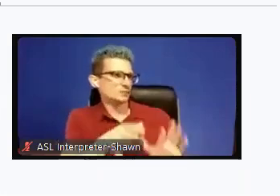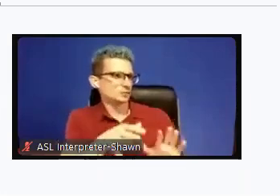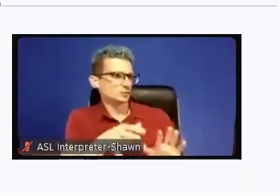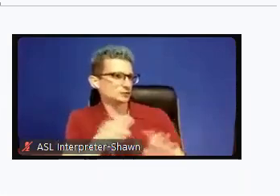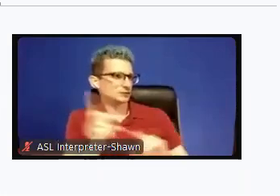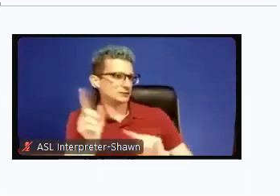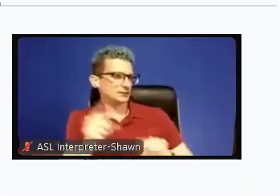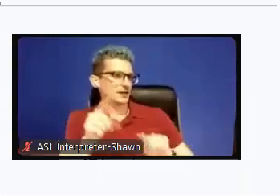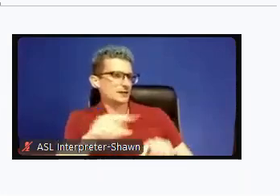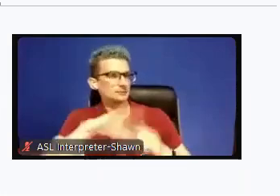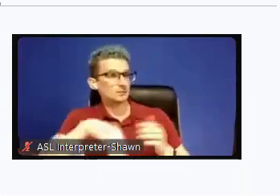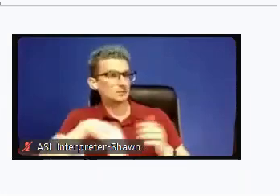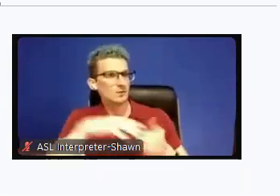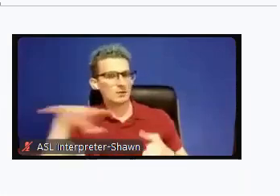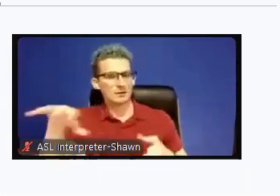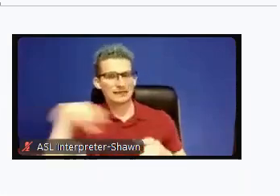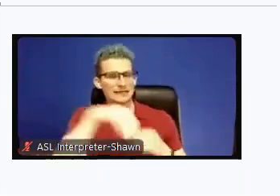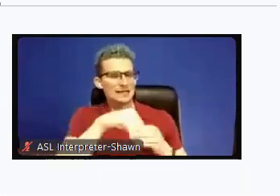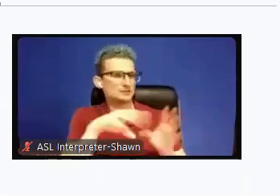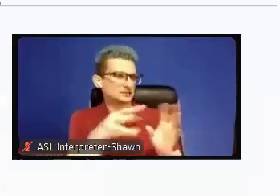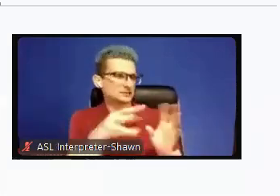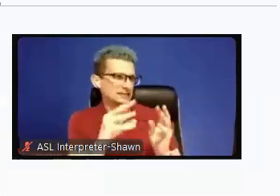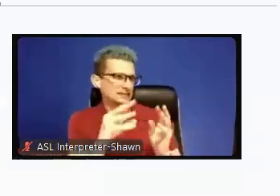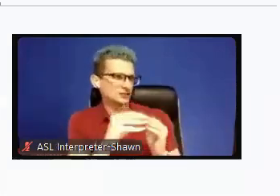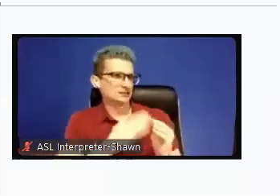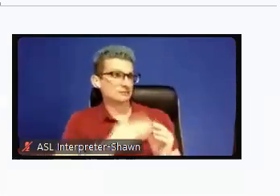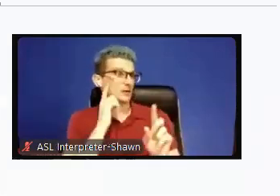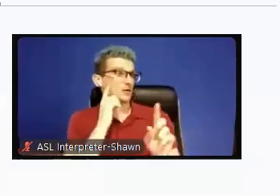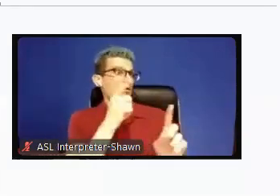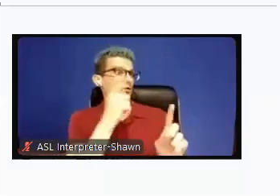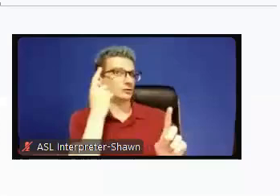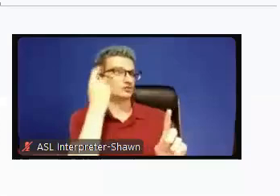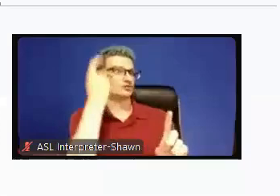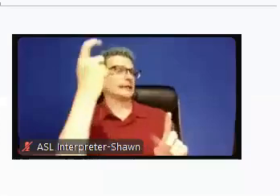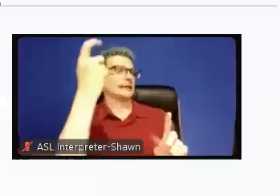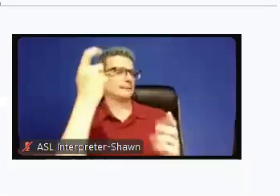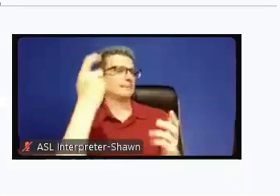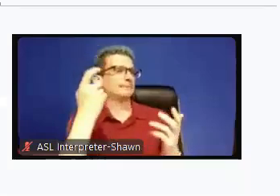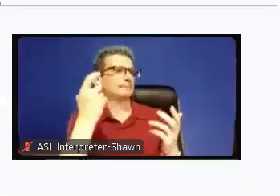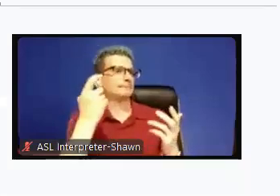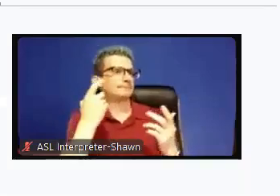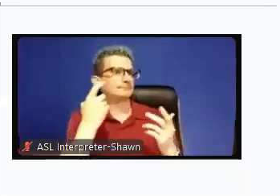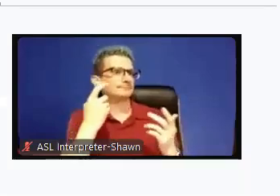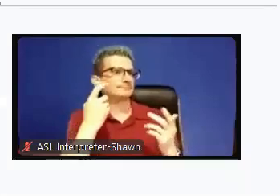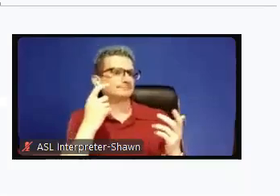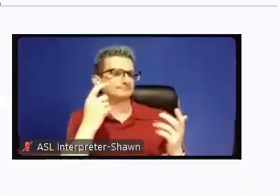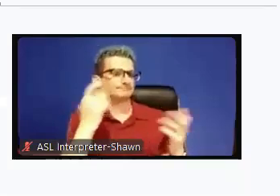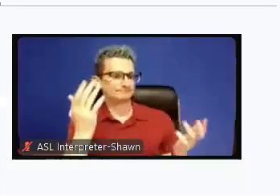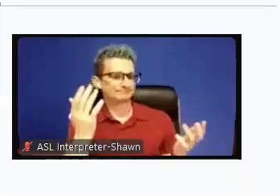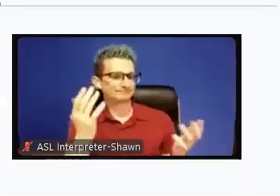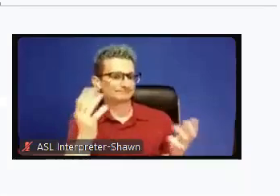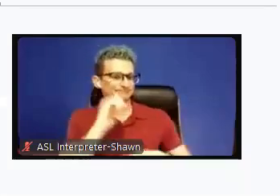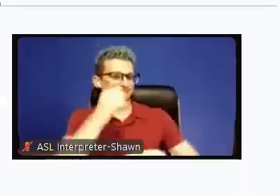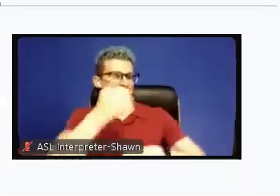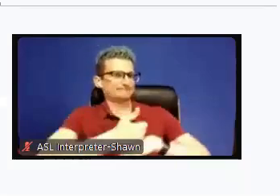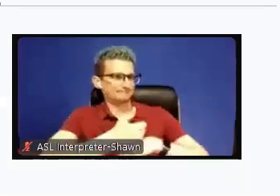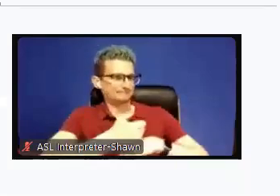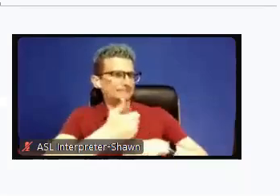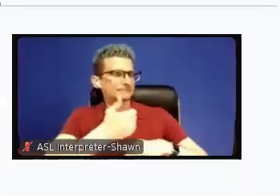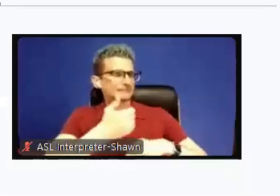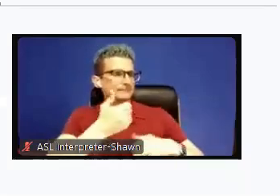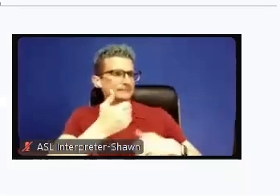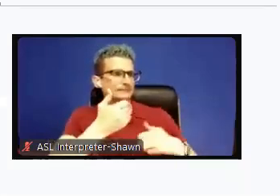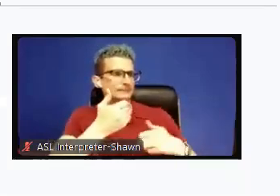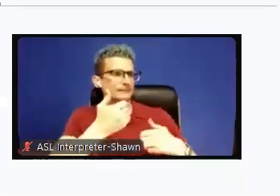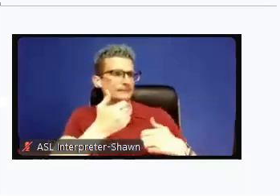sessions. It is a dream and a goal of mine to make it happen to where we're able to have